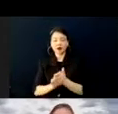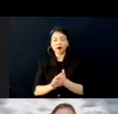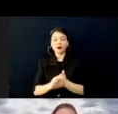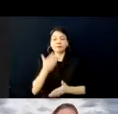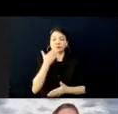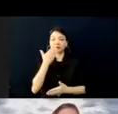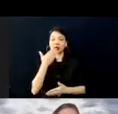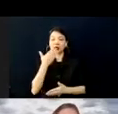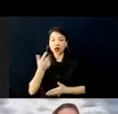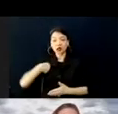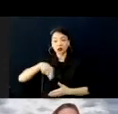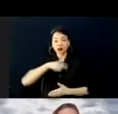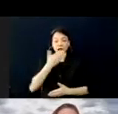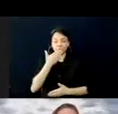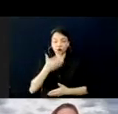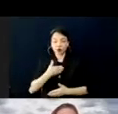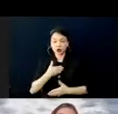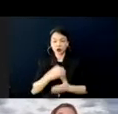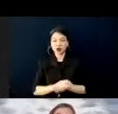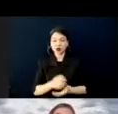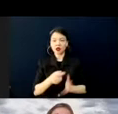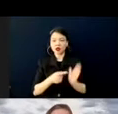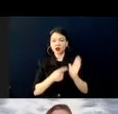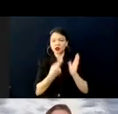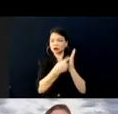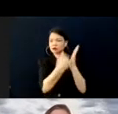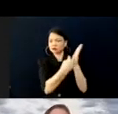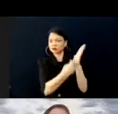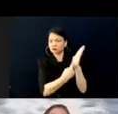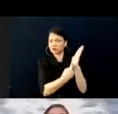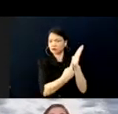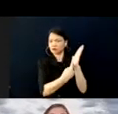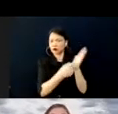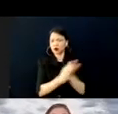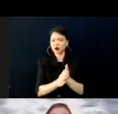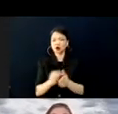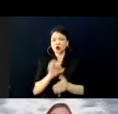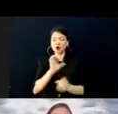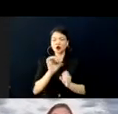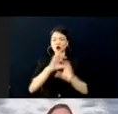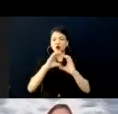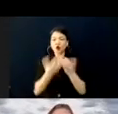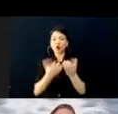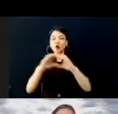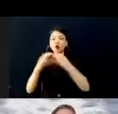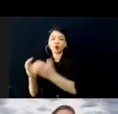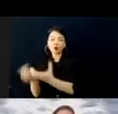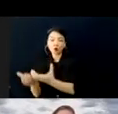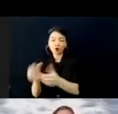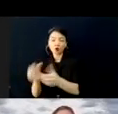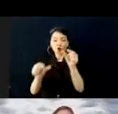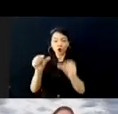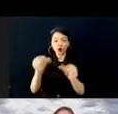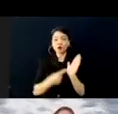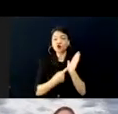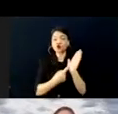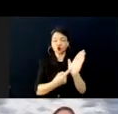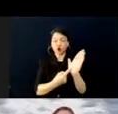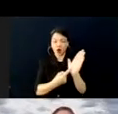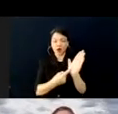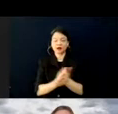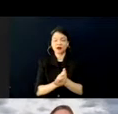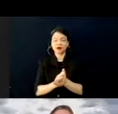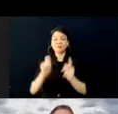characteristics, what factors about people are most predictive of their account use? And if we can understand that, you can think of it as